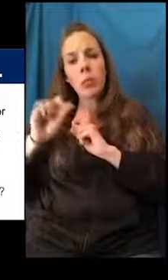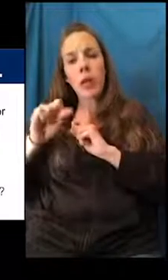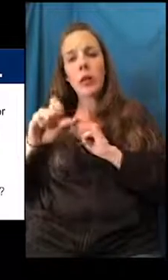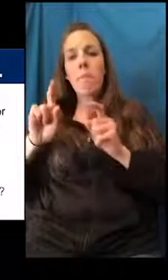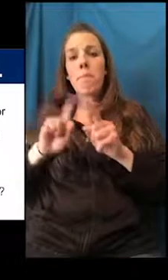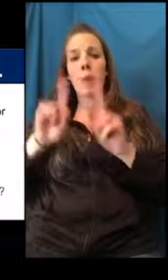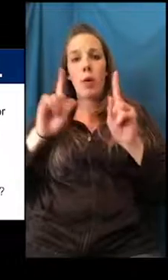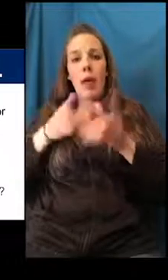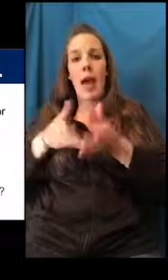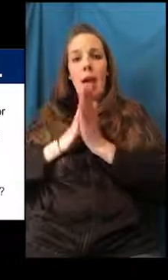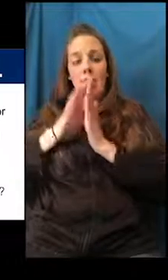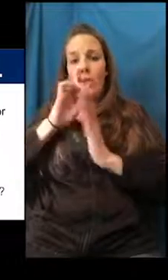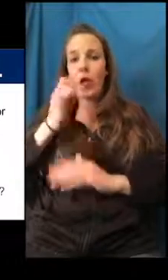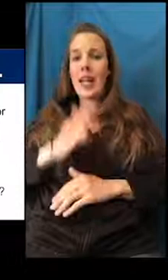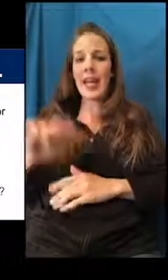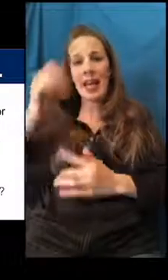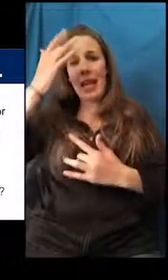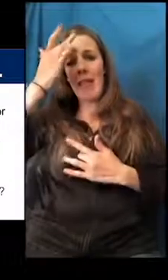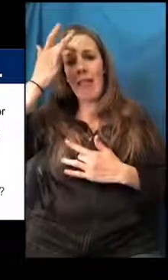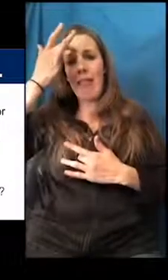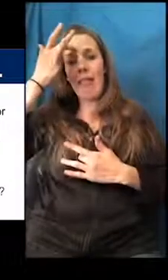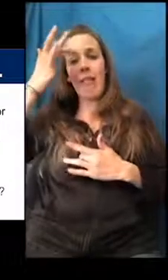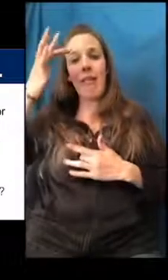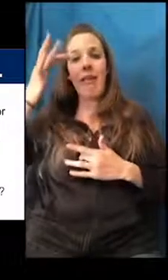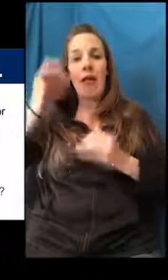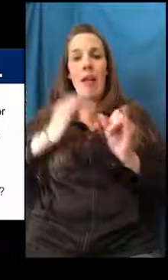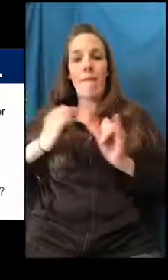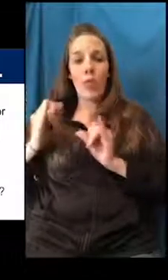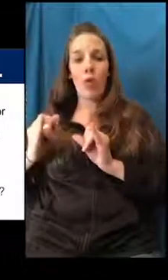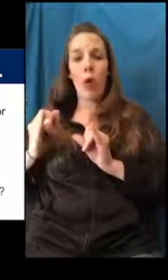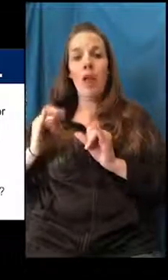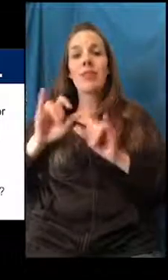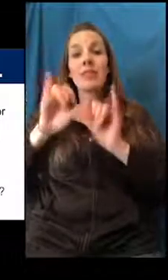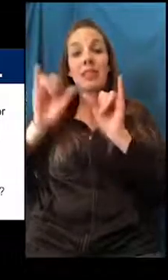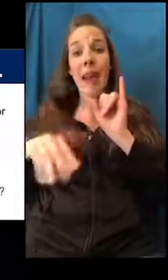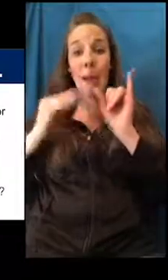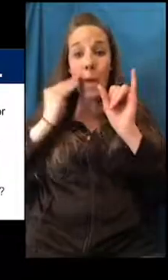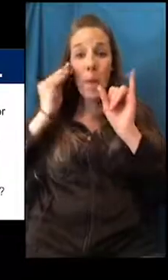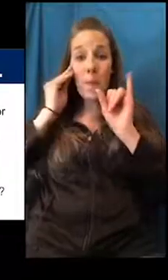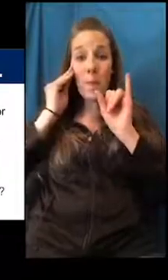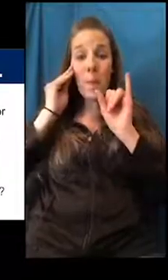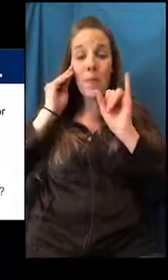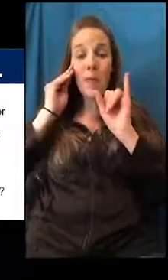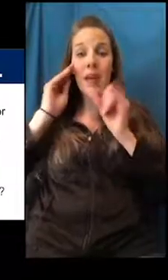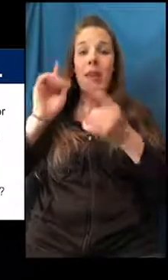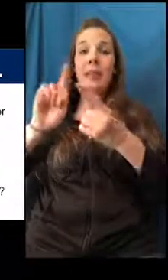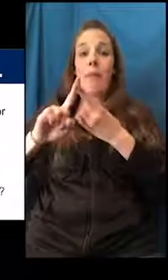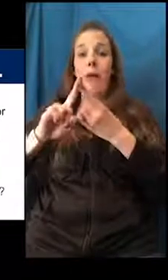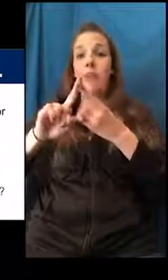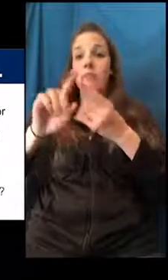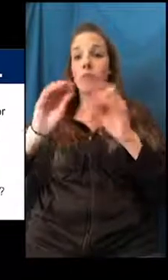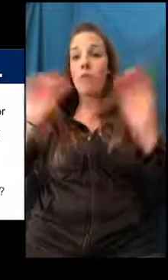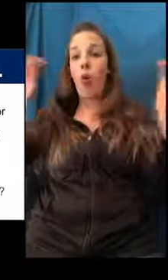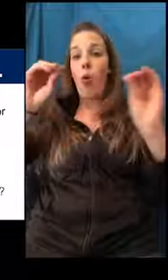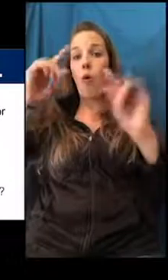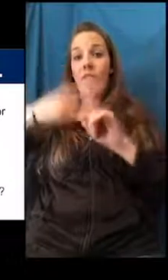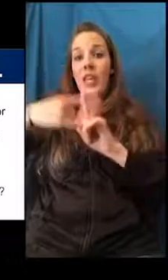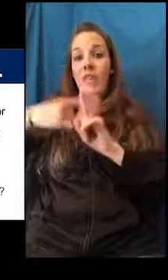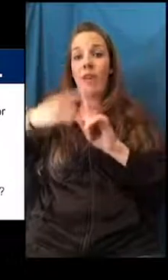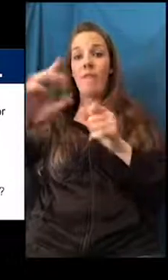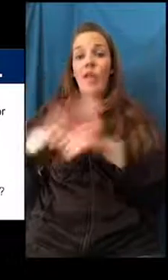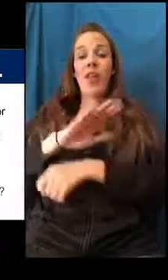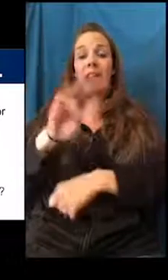for any ill individual is that you stay home until you've been free of fever for a full 72